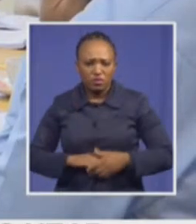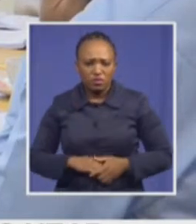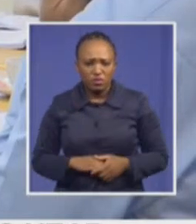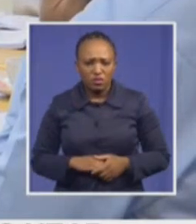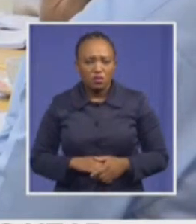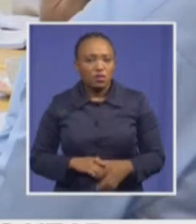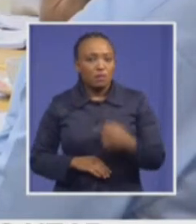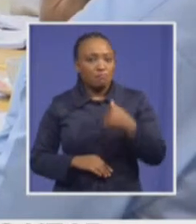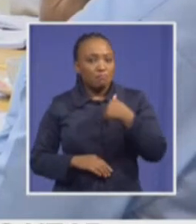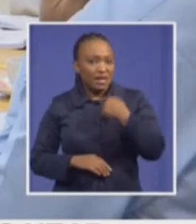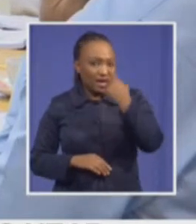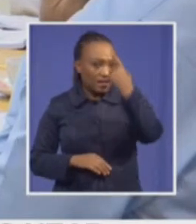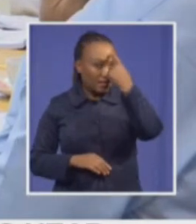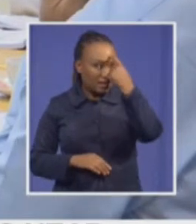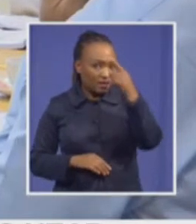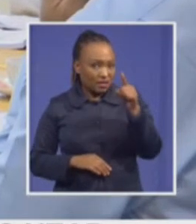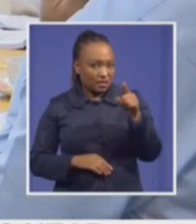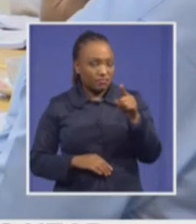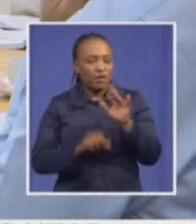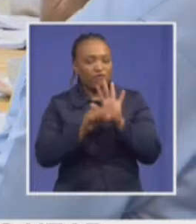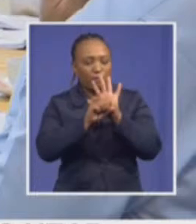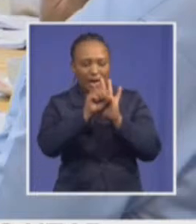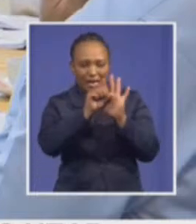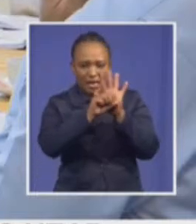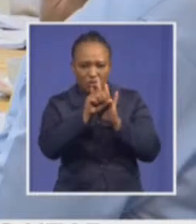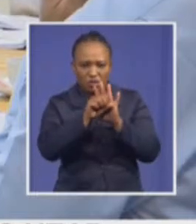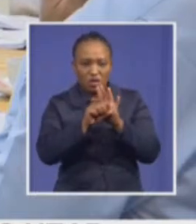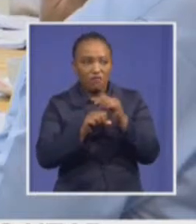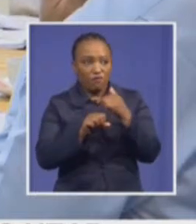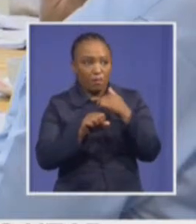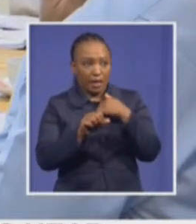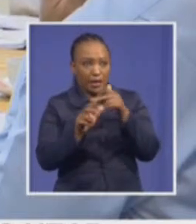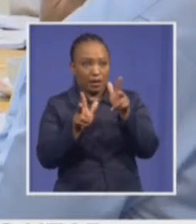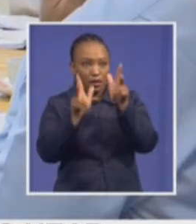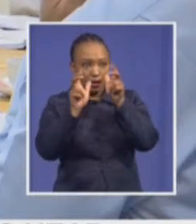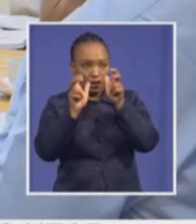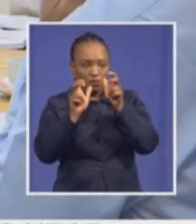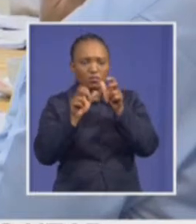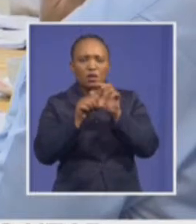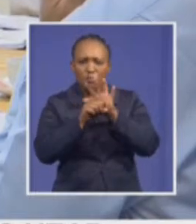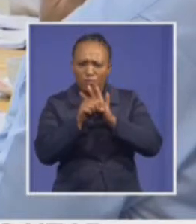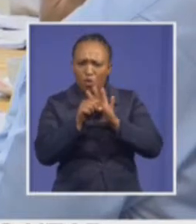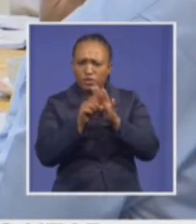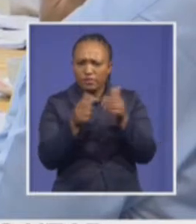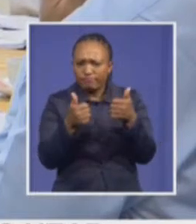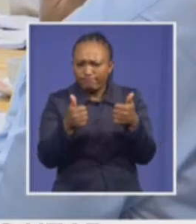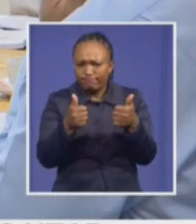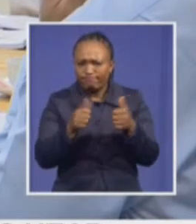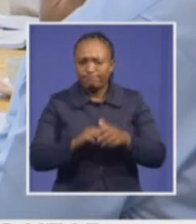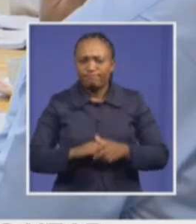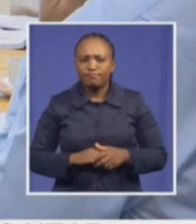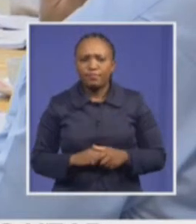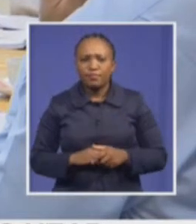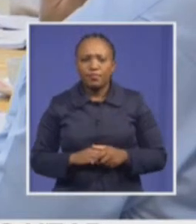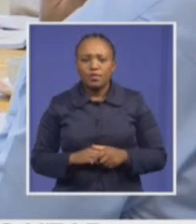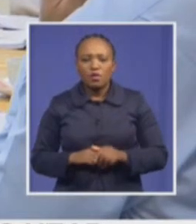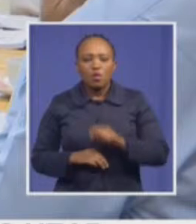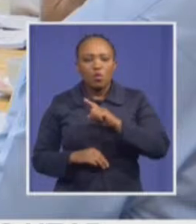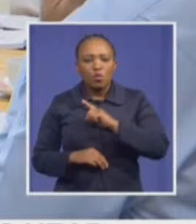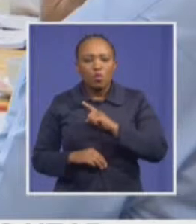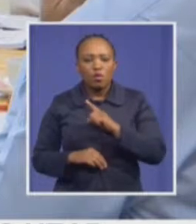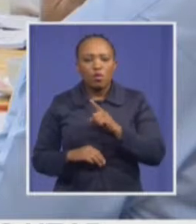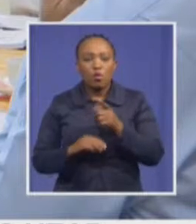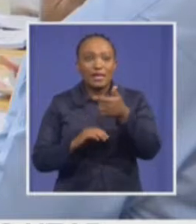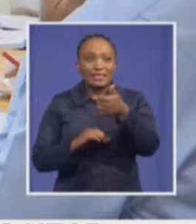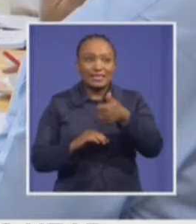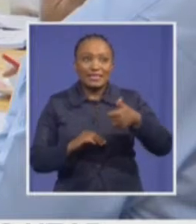it's important for my understanding that here a very senior legal practitioner at SABC